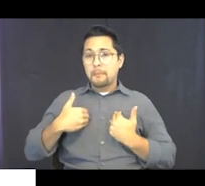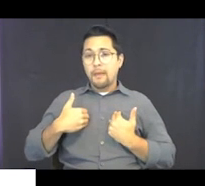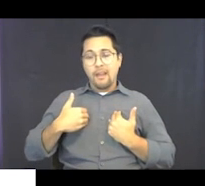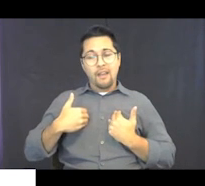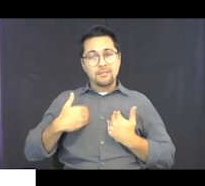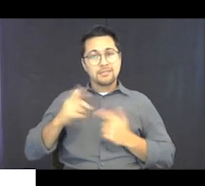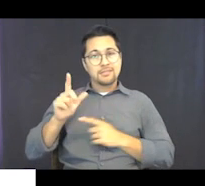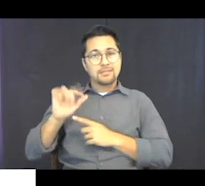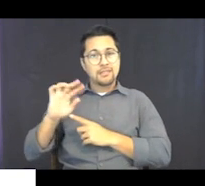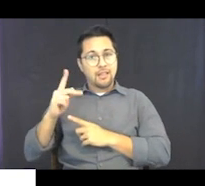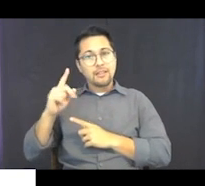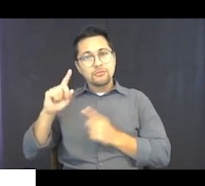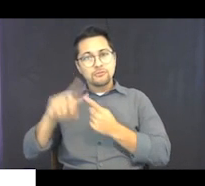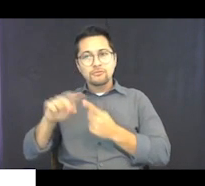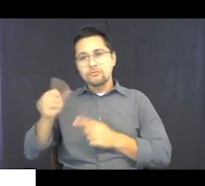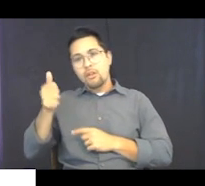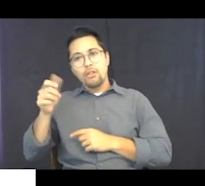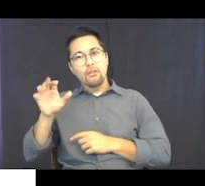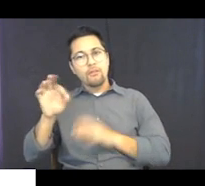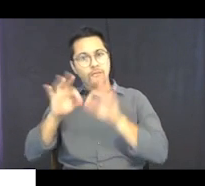forms.